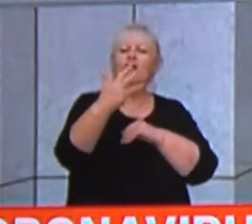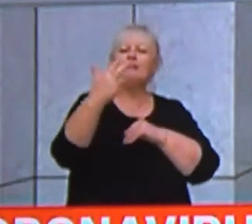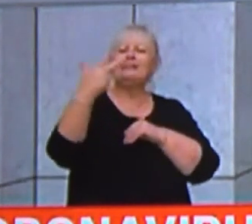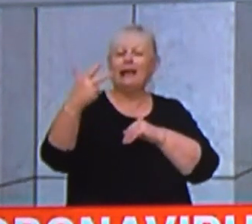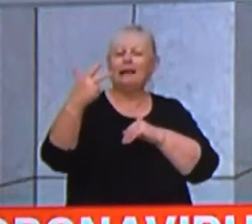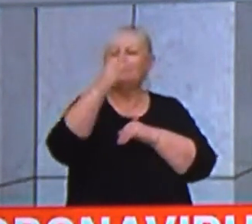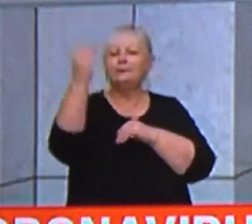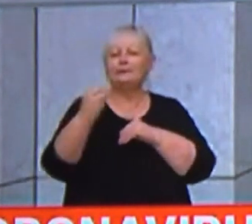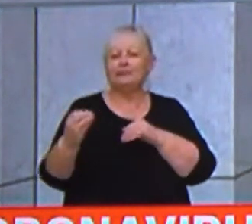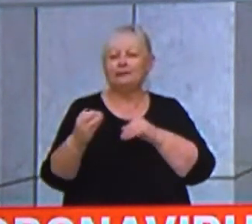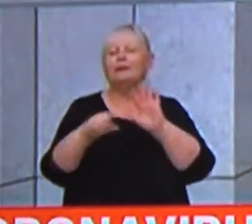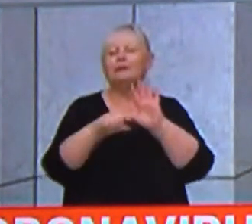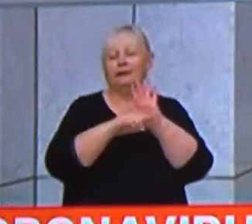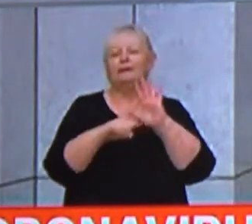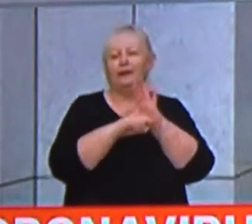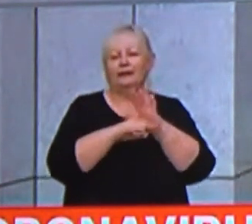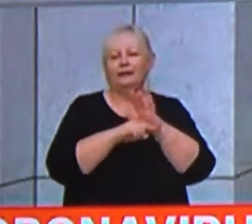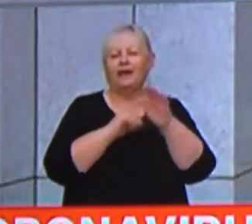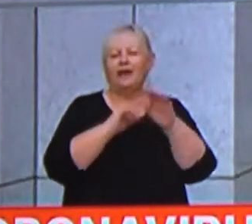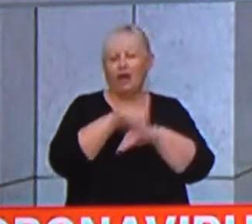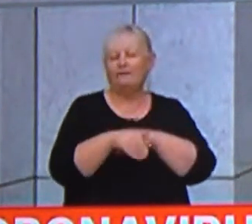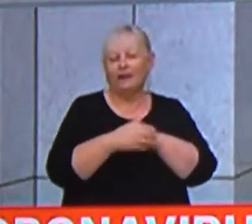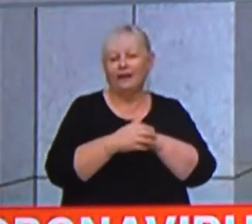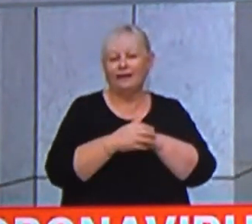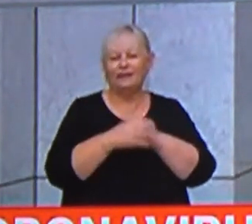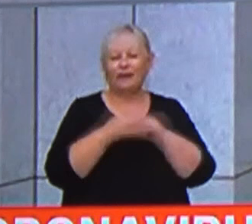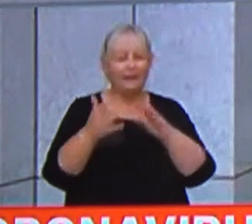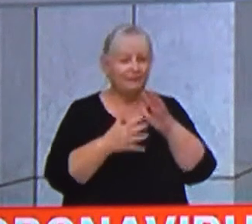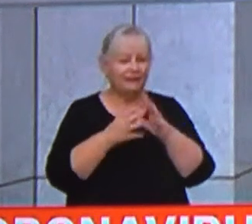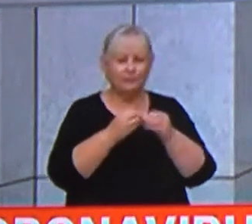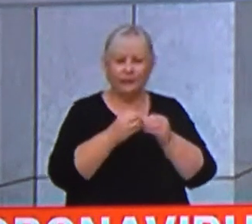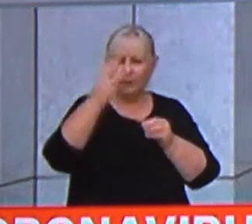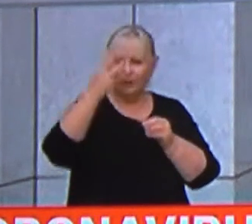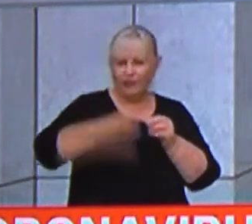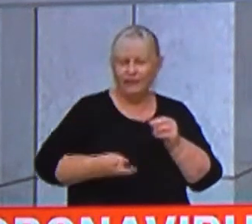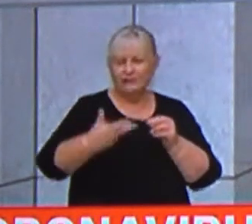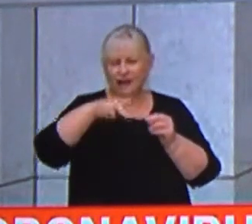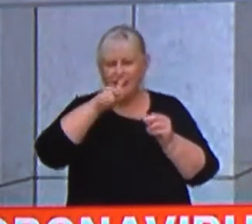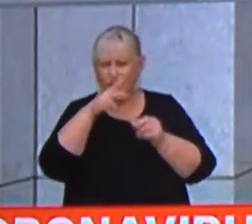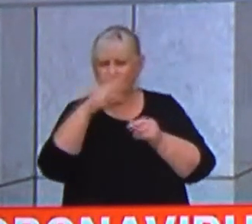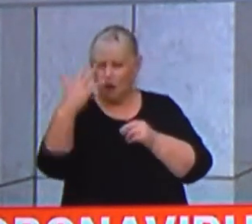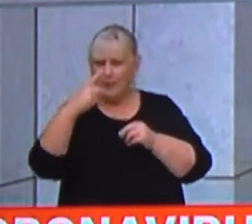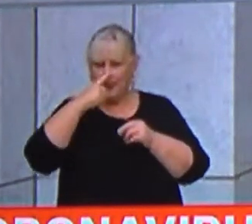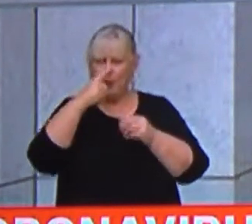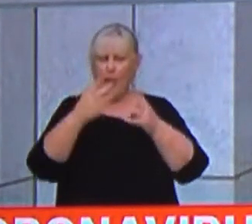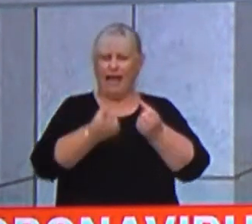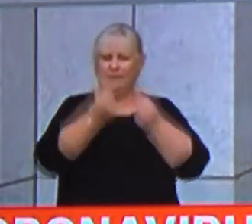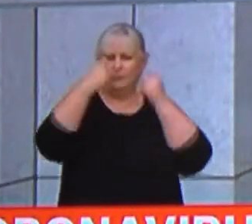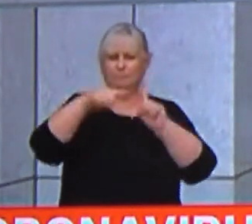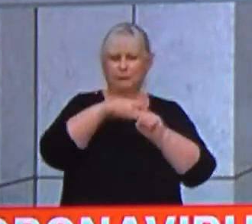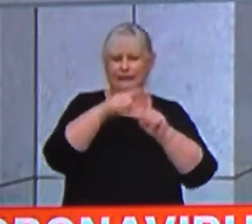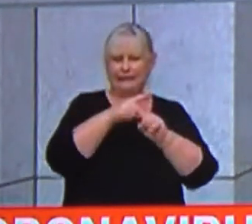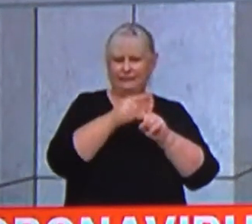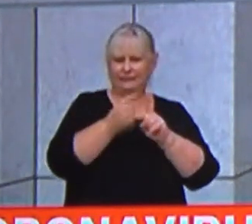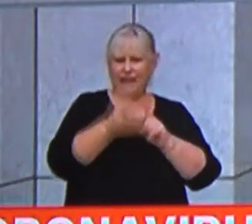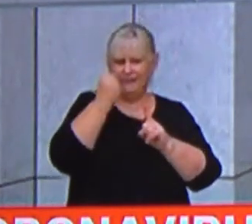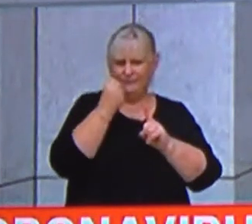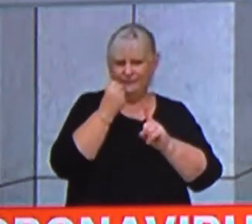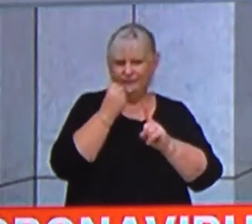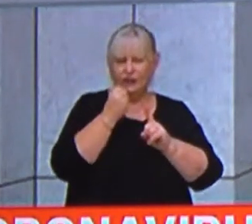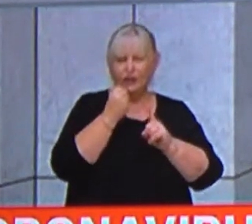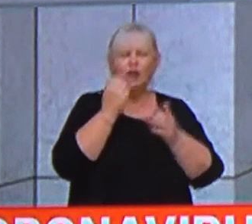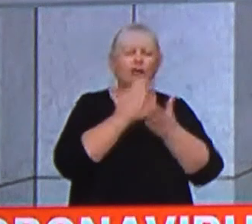cruise ships. And again, I want to thank the Western Australian Government, the Western Australian Health System, the Border Force, the ADF, everyone else, the private